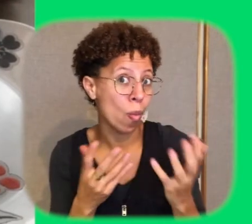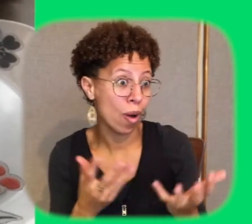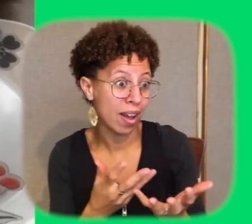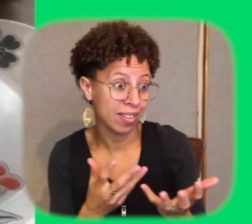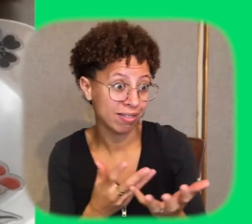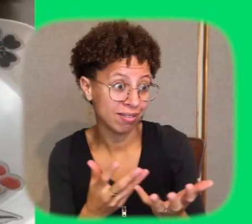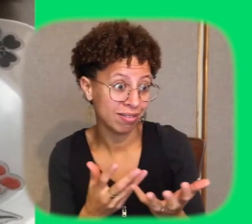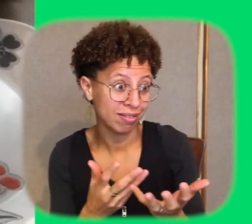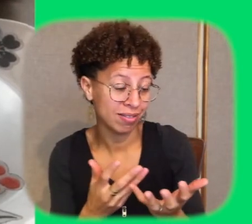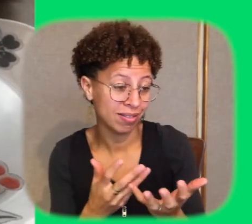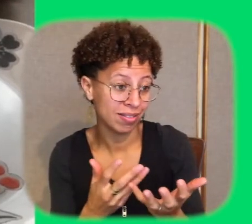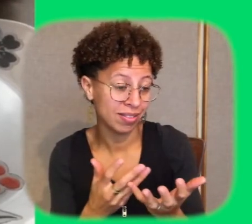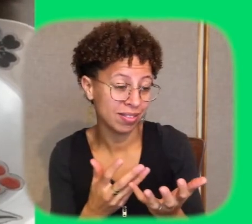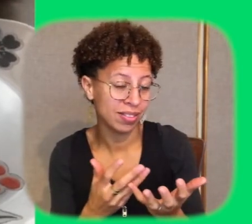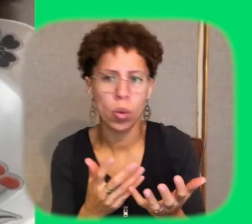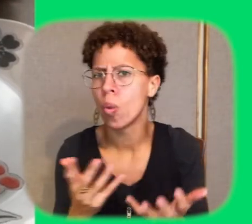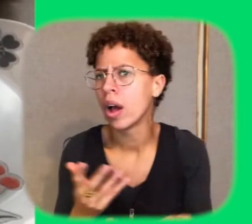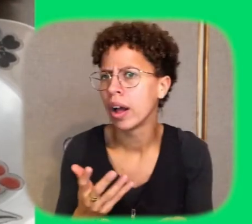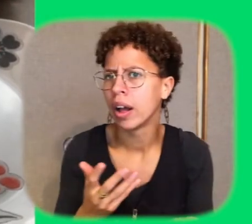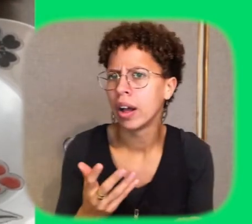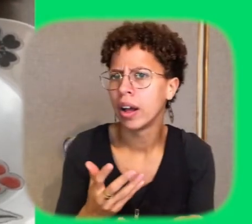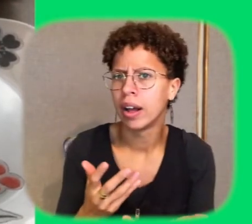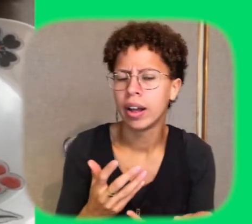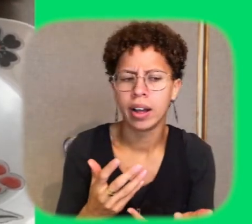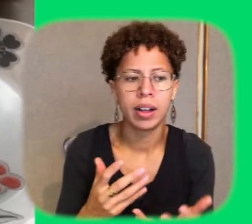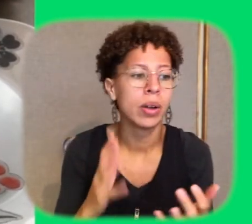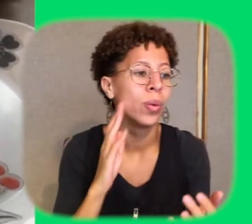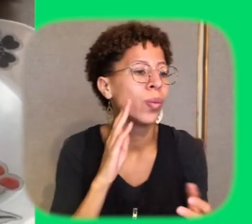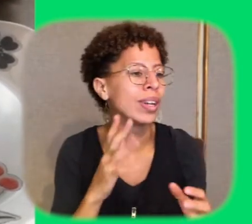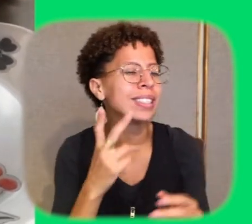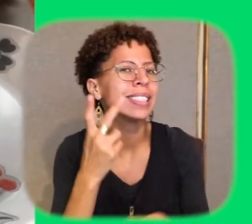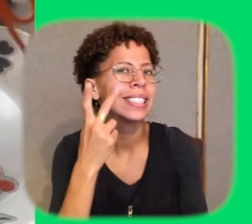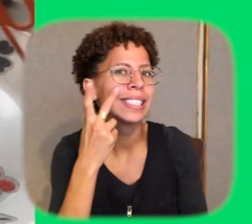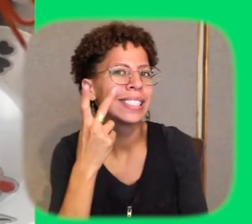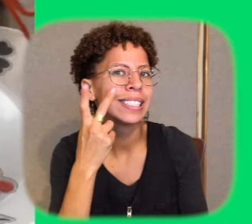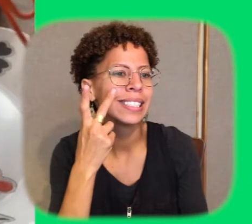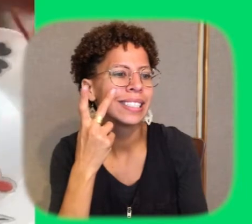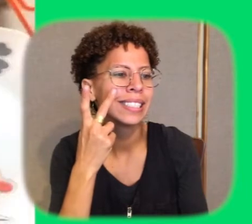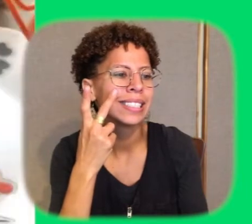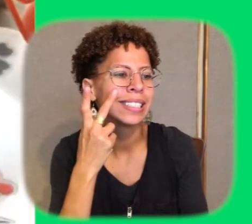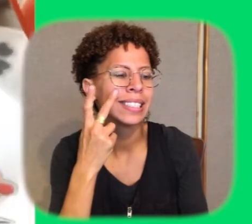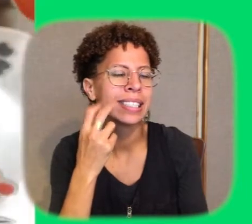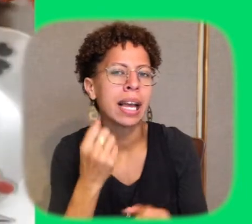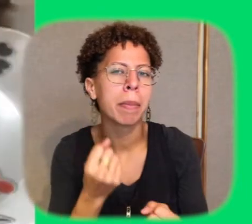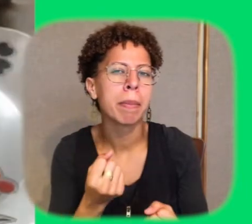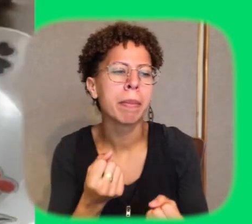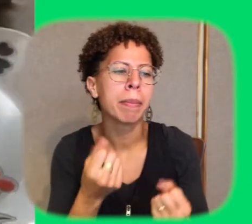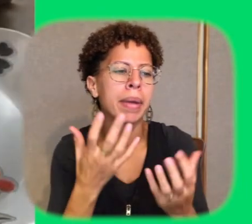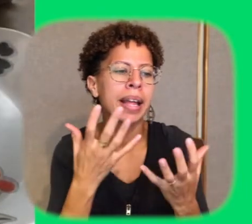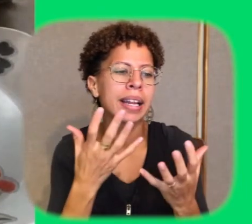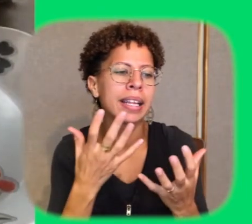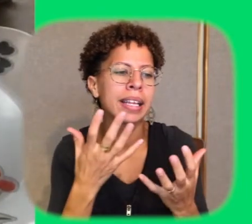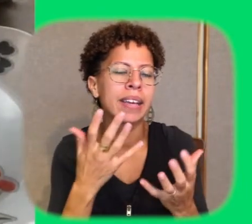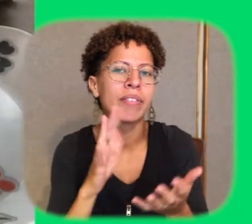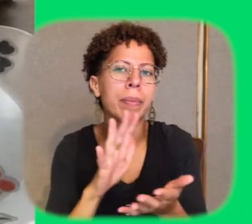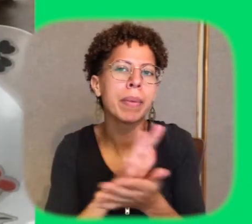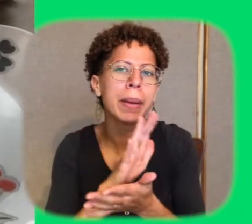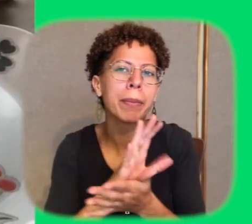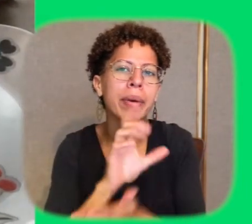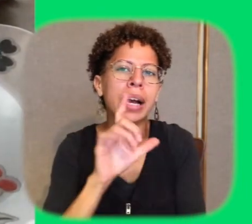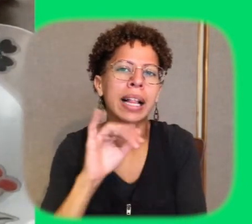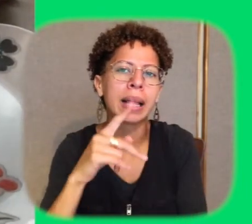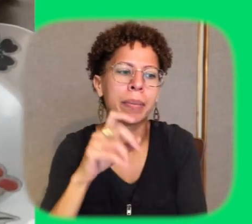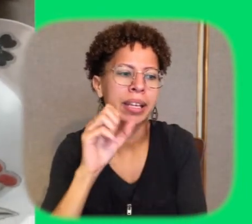add, we're going to see how many of these paper clips we can fit in. Drop it in really